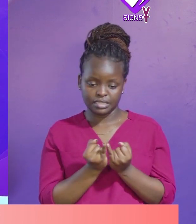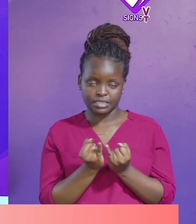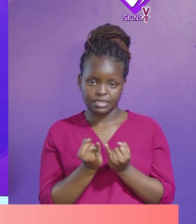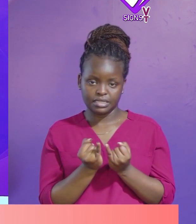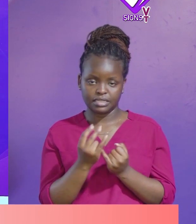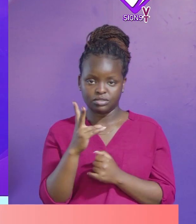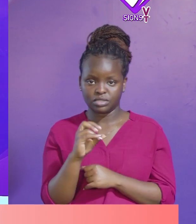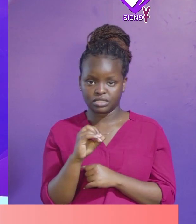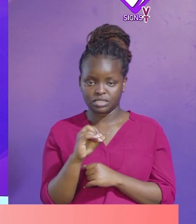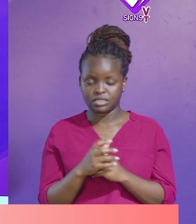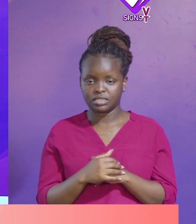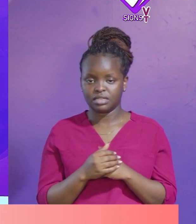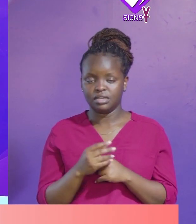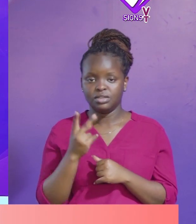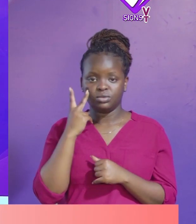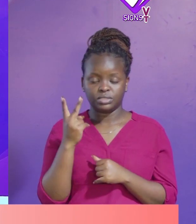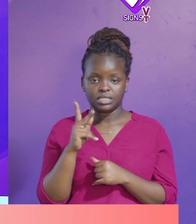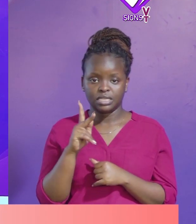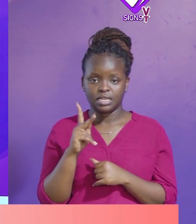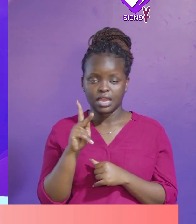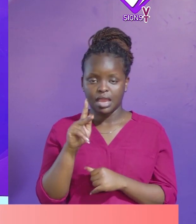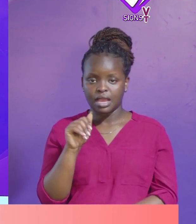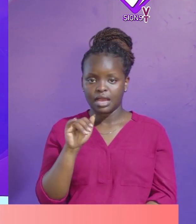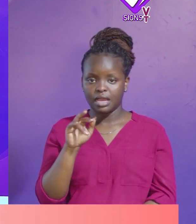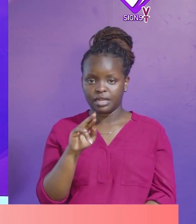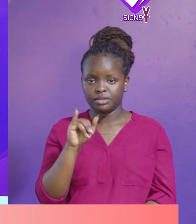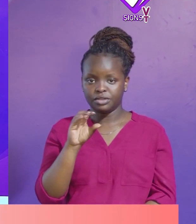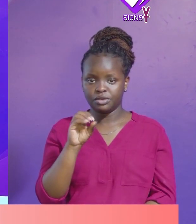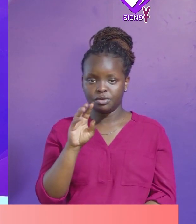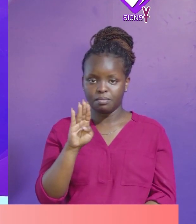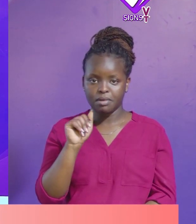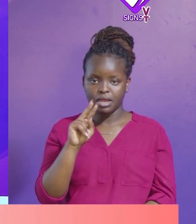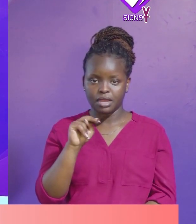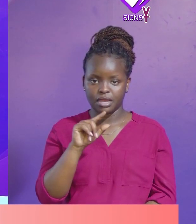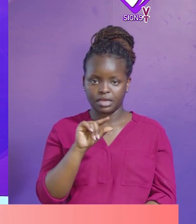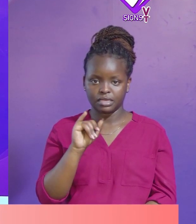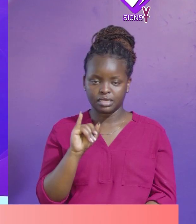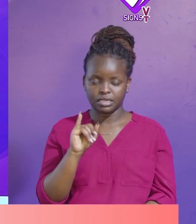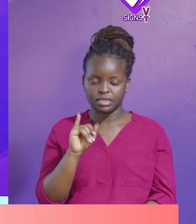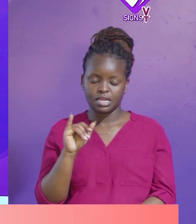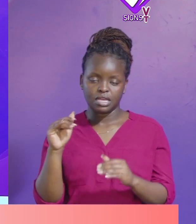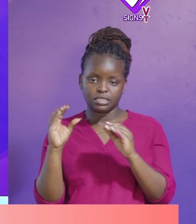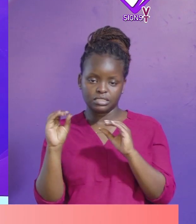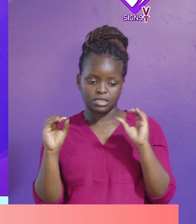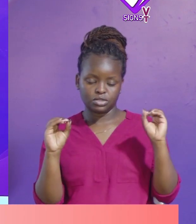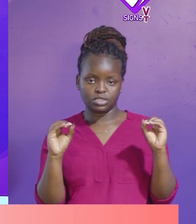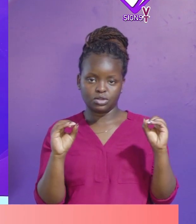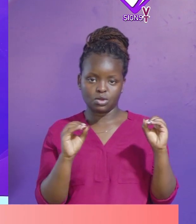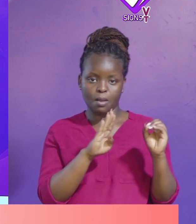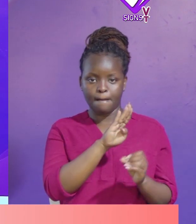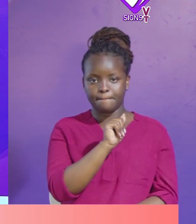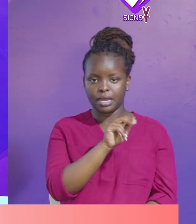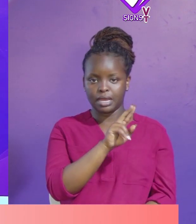the 20th, we saw Kariobangi Sharks drawing 0-0 to Bandari. We had AFC Leopards